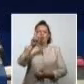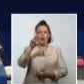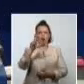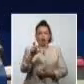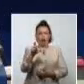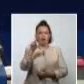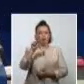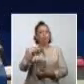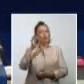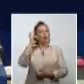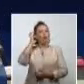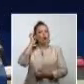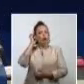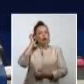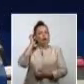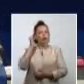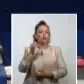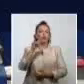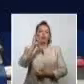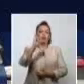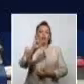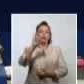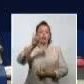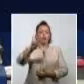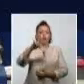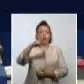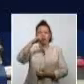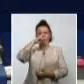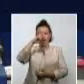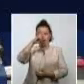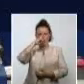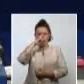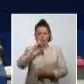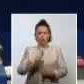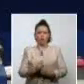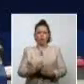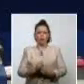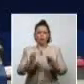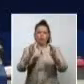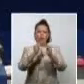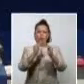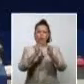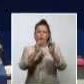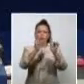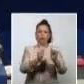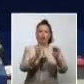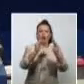and as a result of the screening conducted in this nursing home,